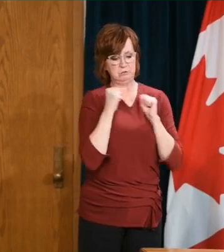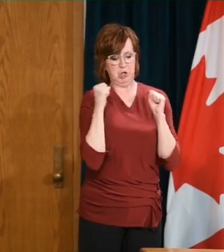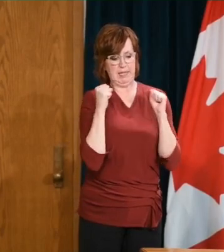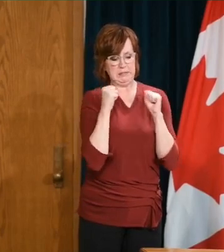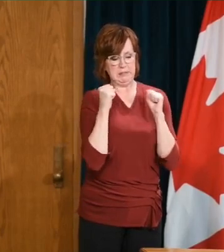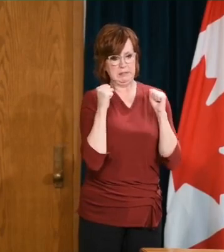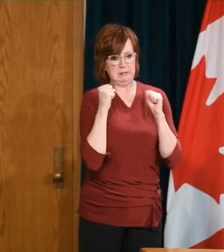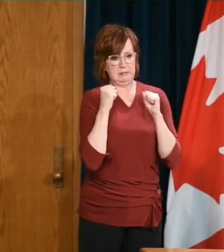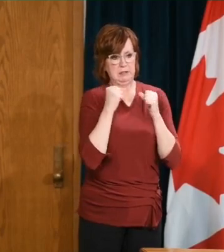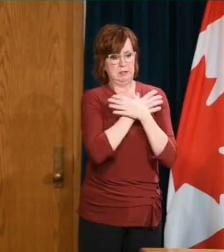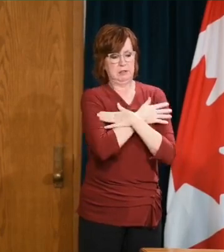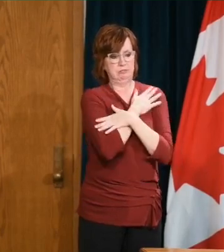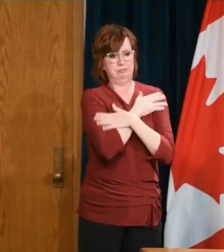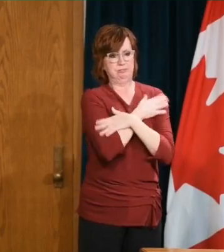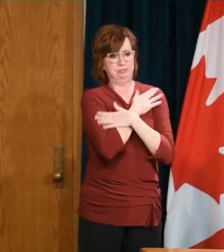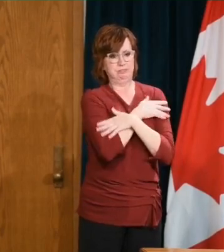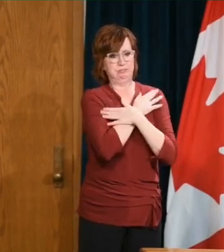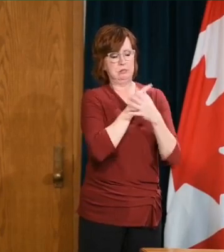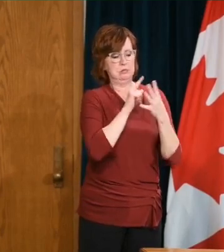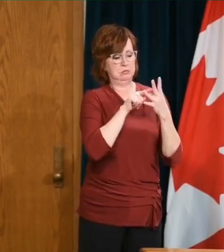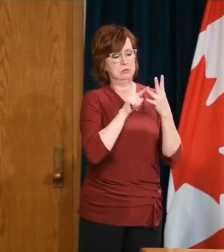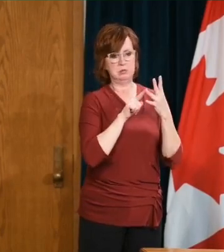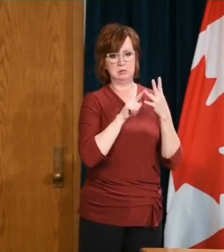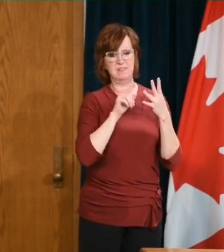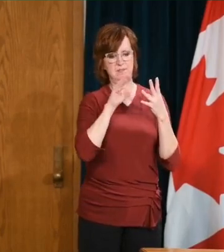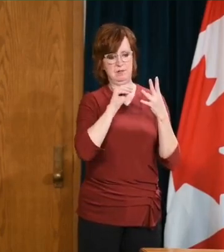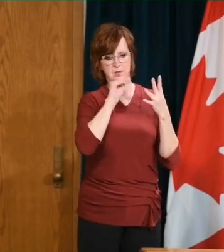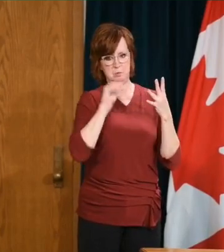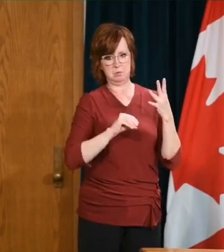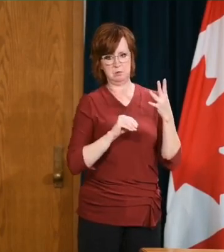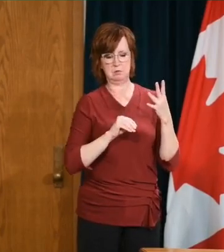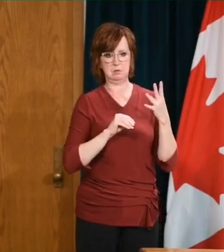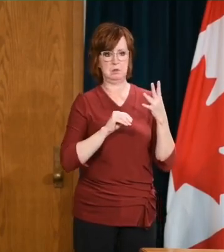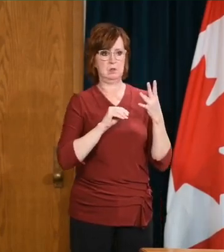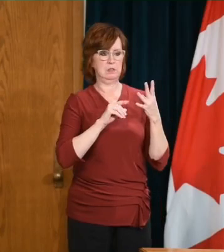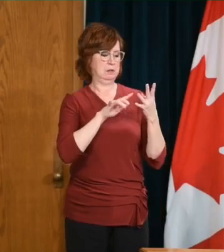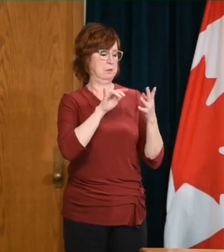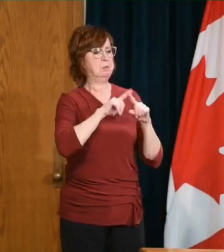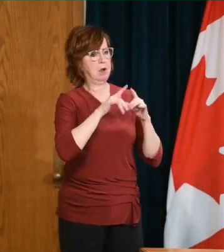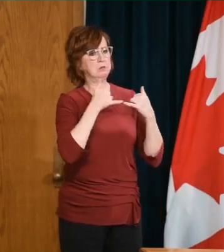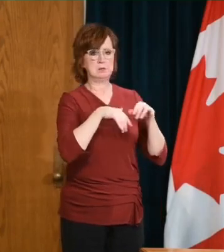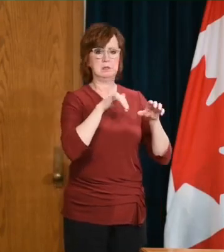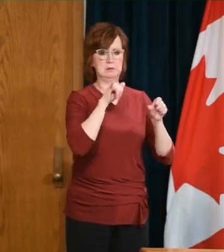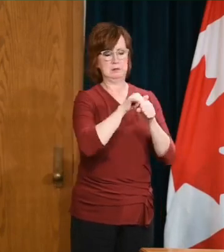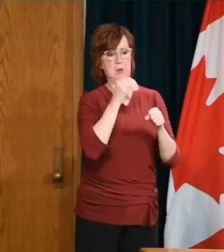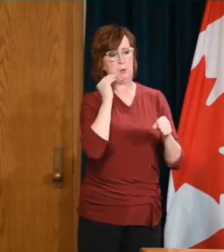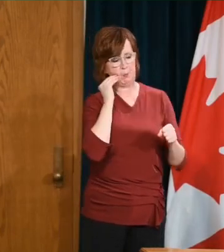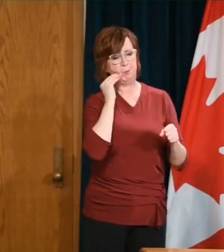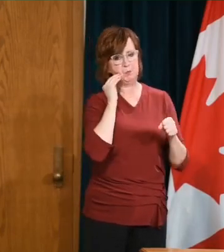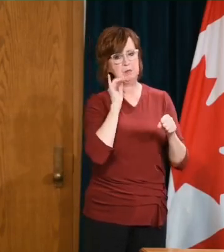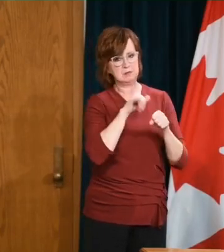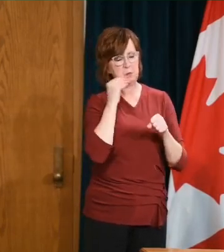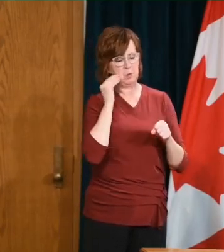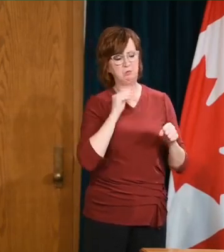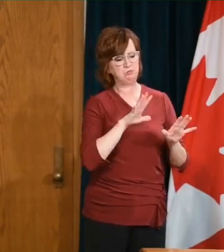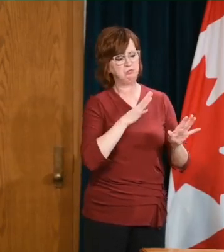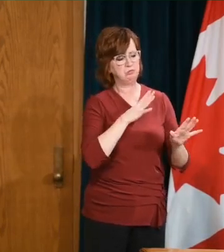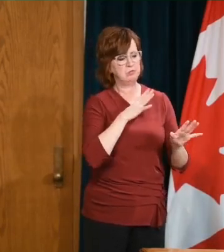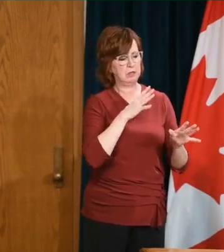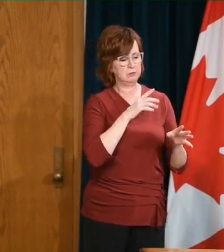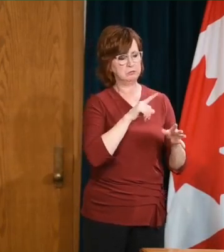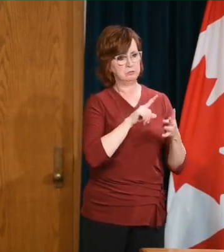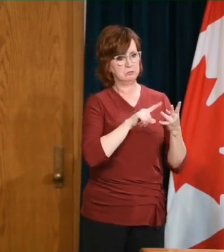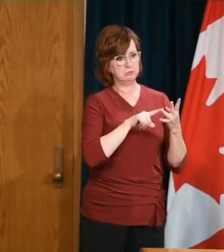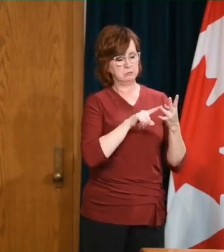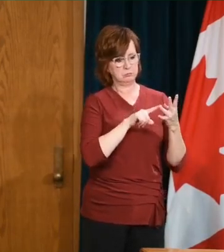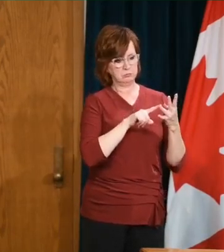test the entire population to detect the 30% who have either a cough for a day or two or no symptoms. And of